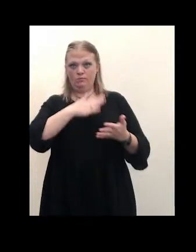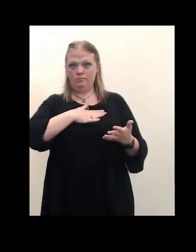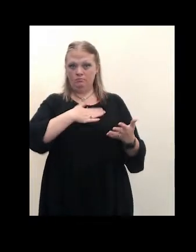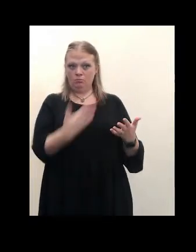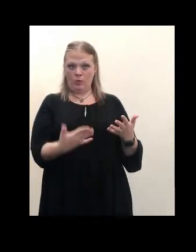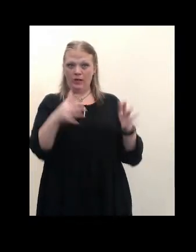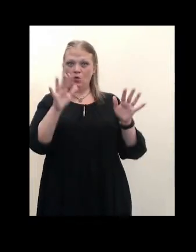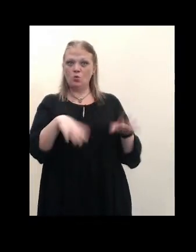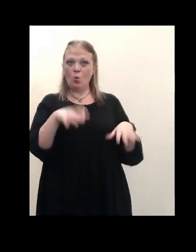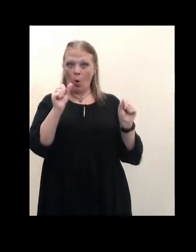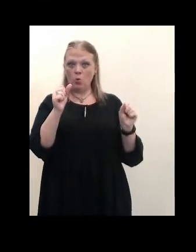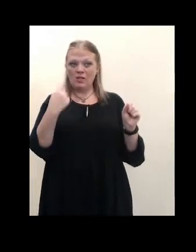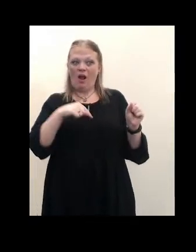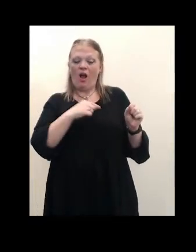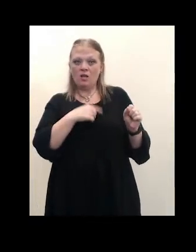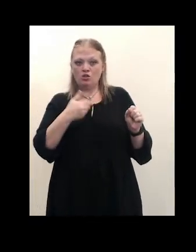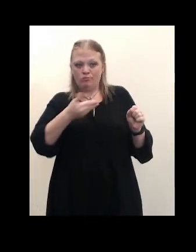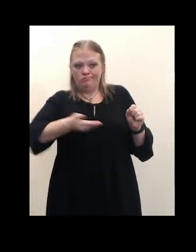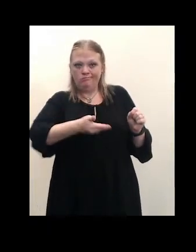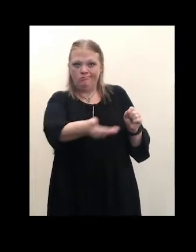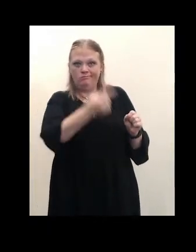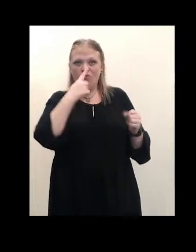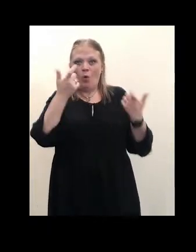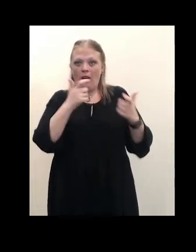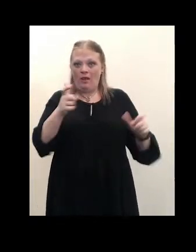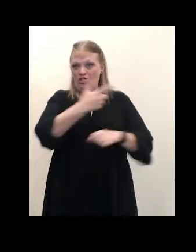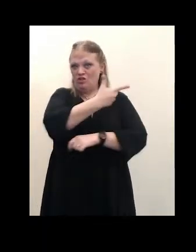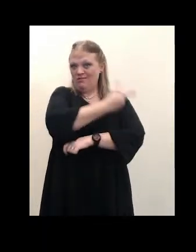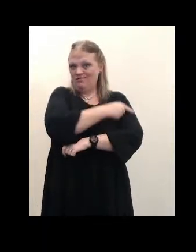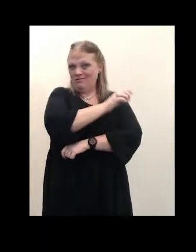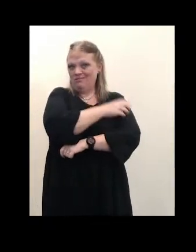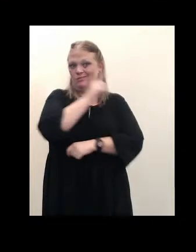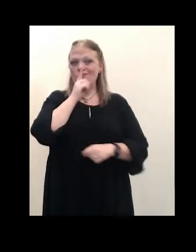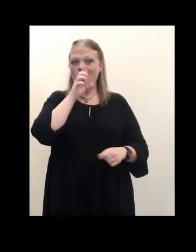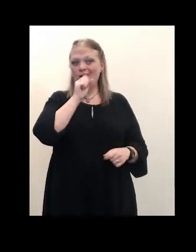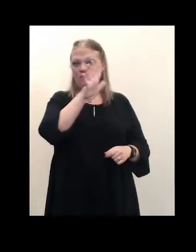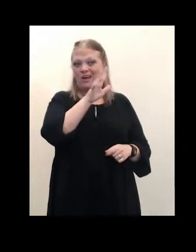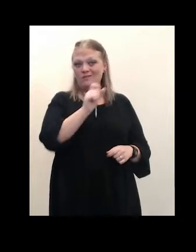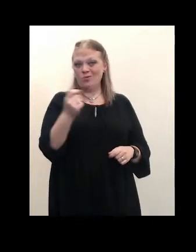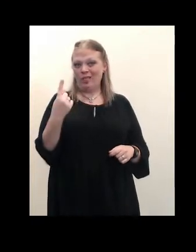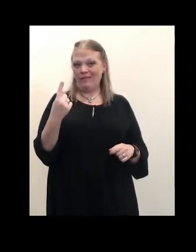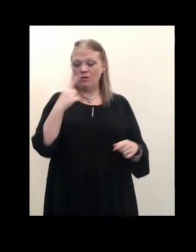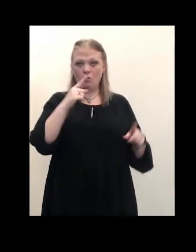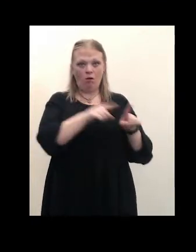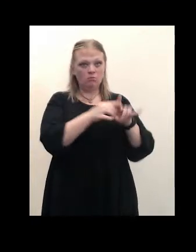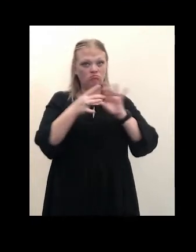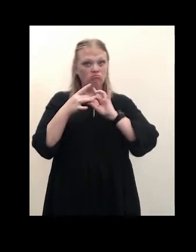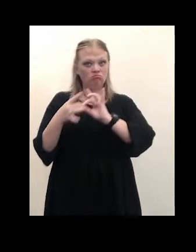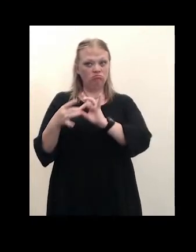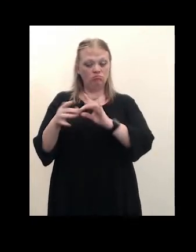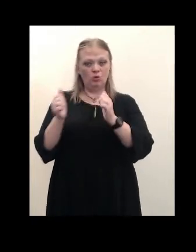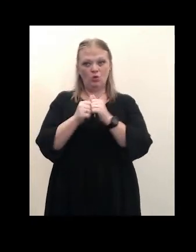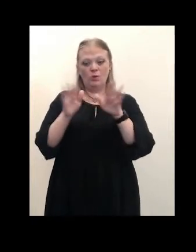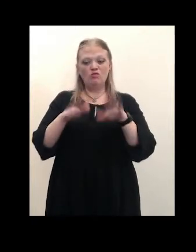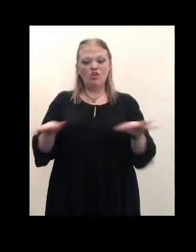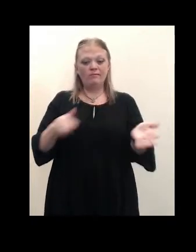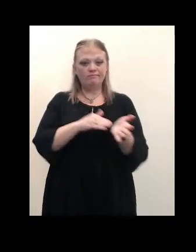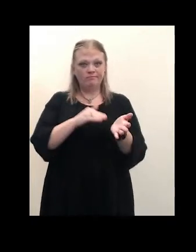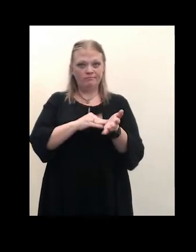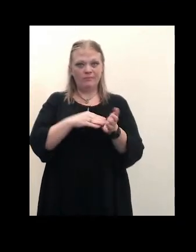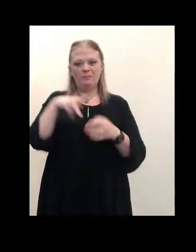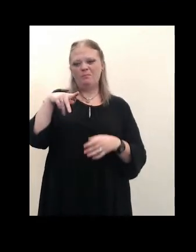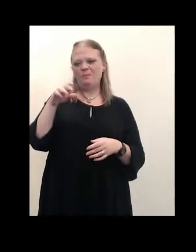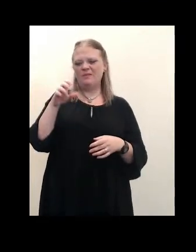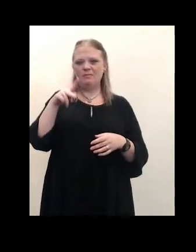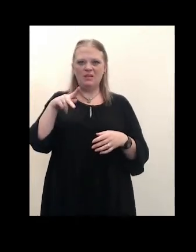host us for large vaccine clinics for 5 to 11-year-olds. We're also coordinating with our pediatricians and primary care offices. We're